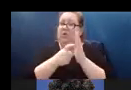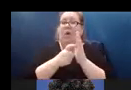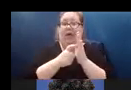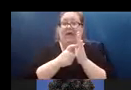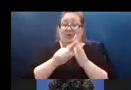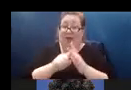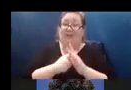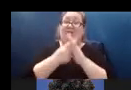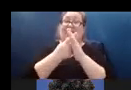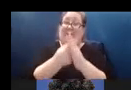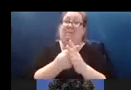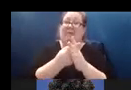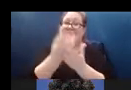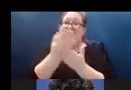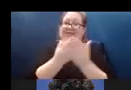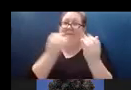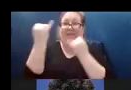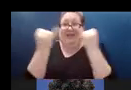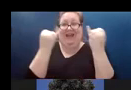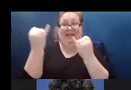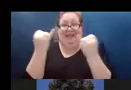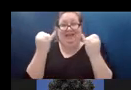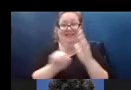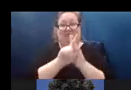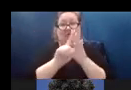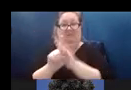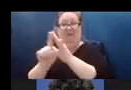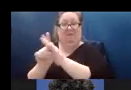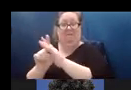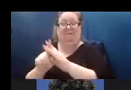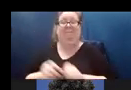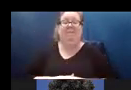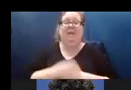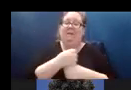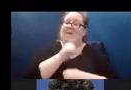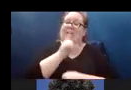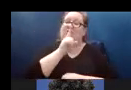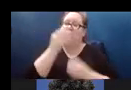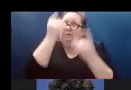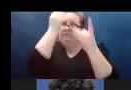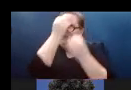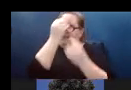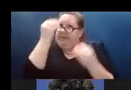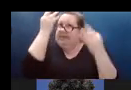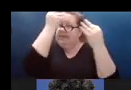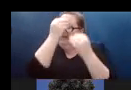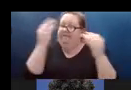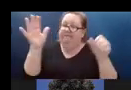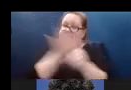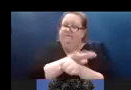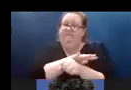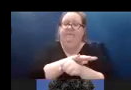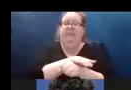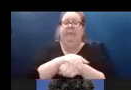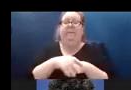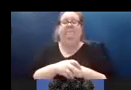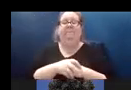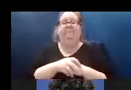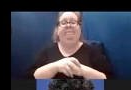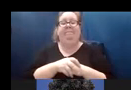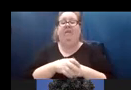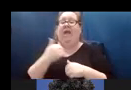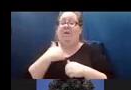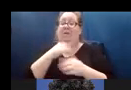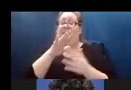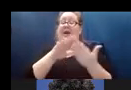some of the ideas that are floating up, make sure that, you know, we're thinking things through all the way. We're going to have some city